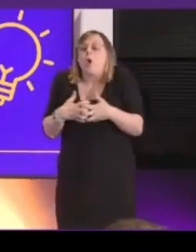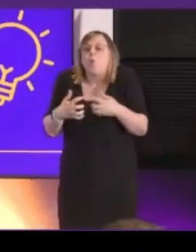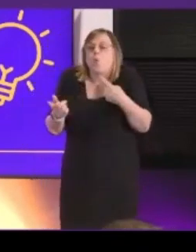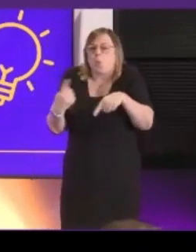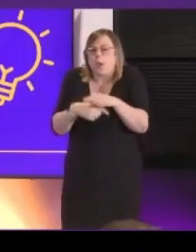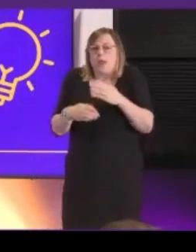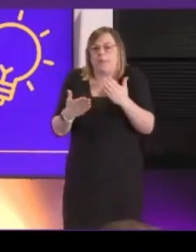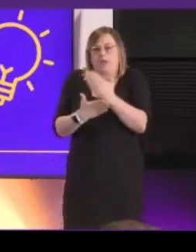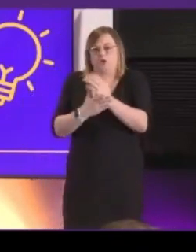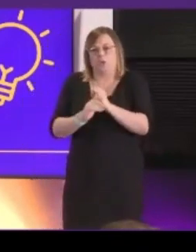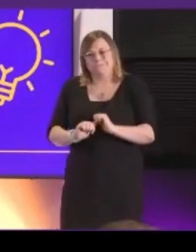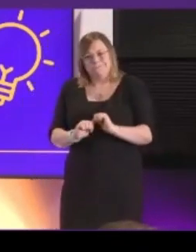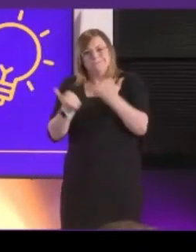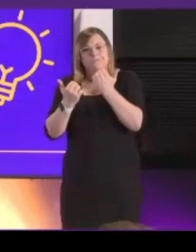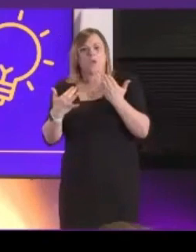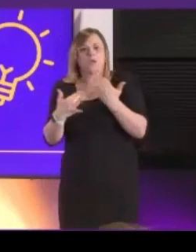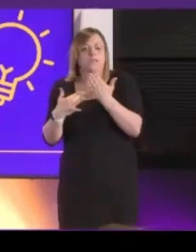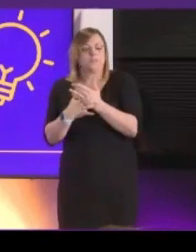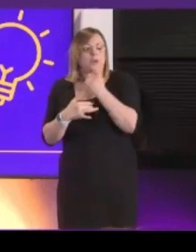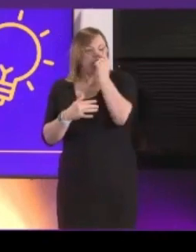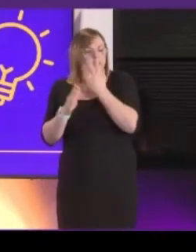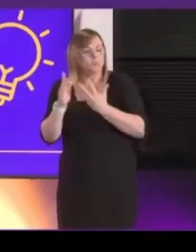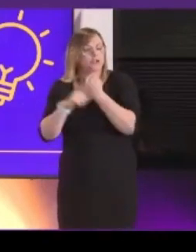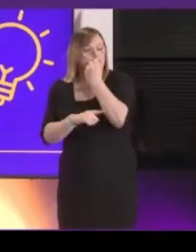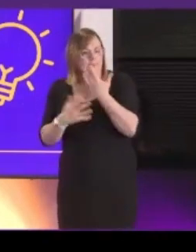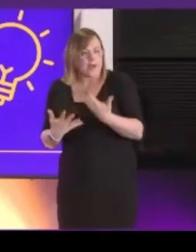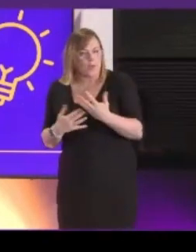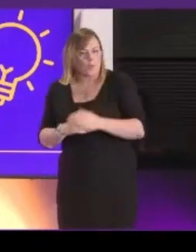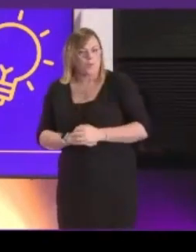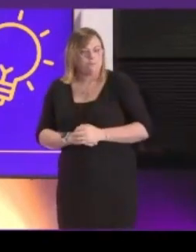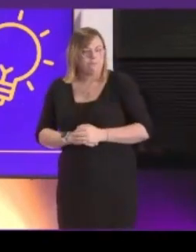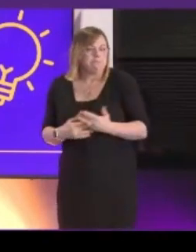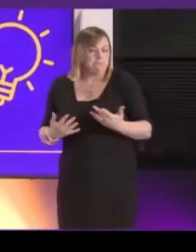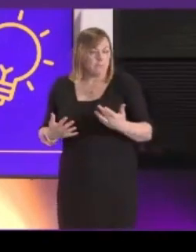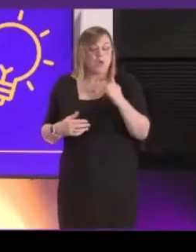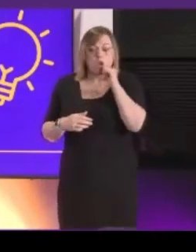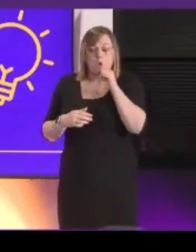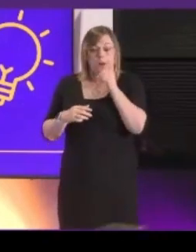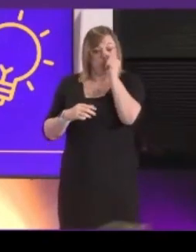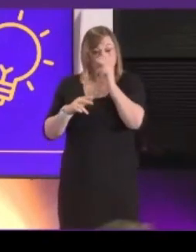best example of accessibility that we can currently achieve, right? Knowing that